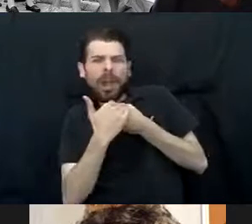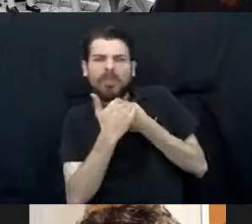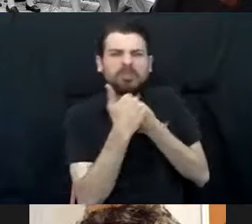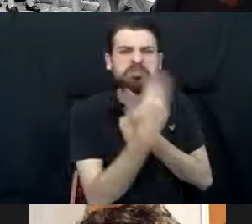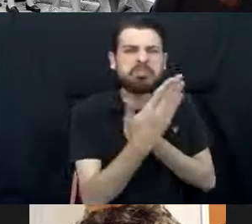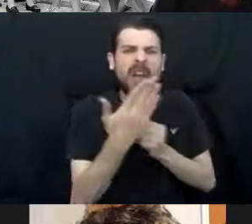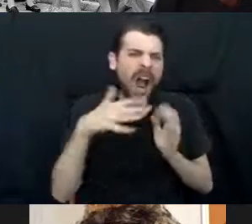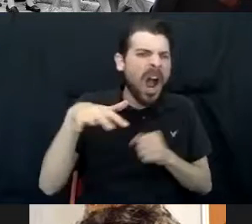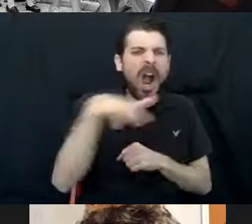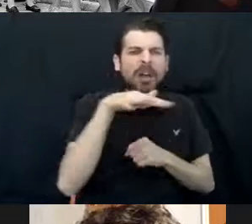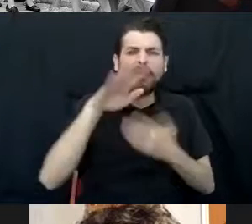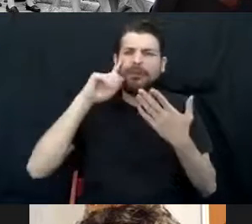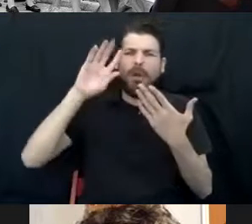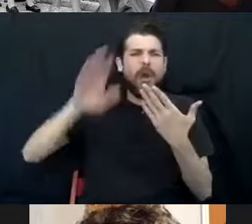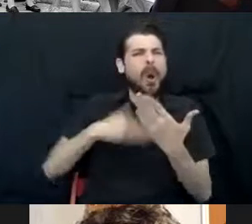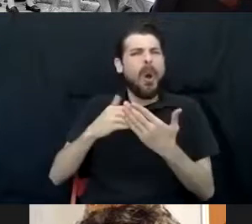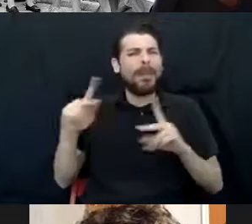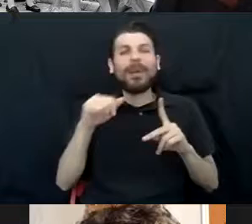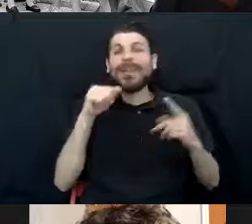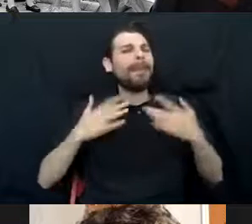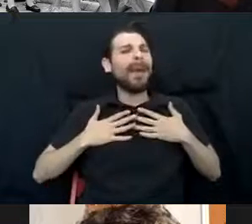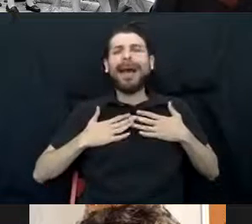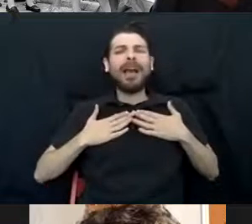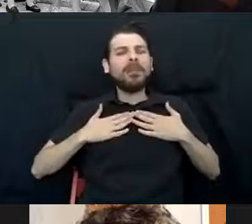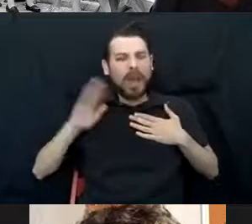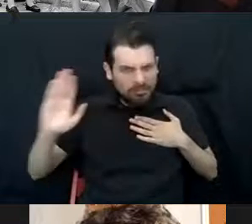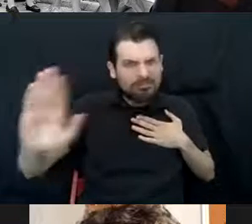but also my own personal freedom.